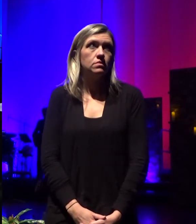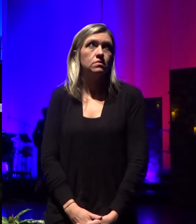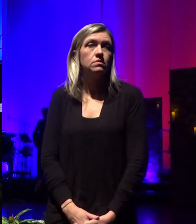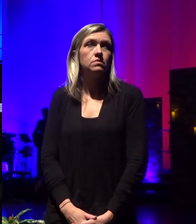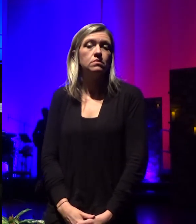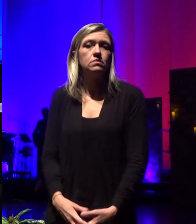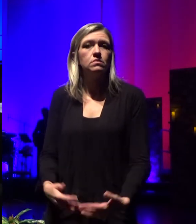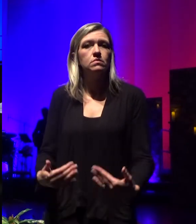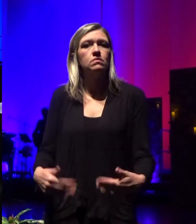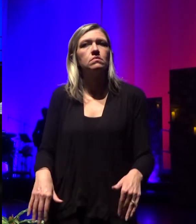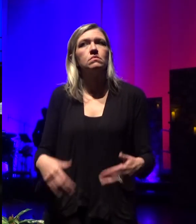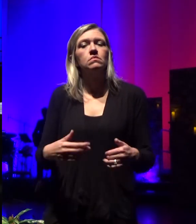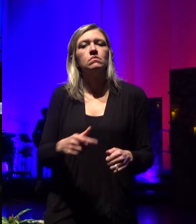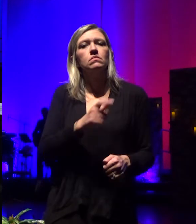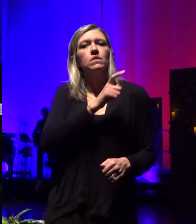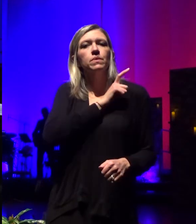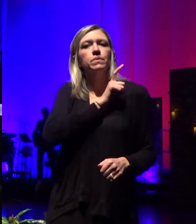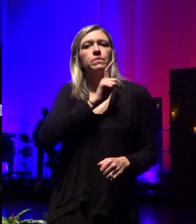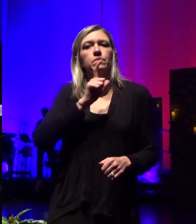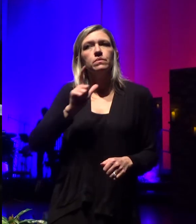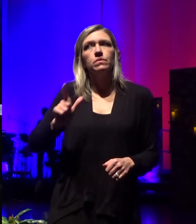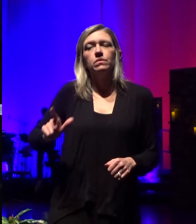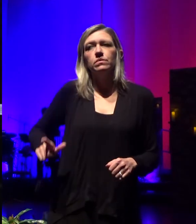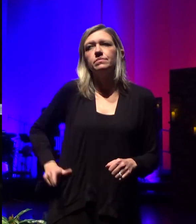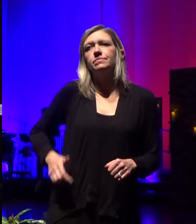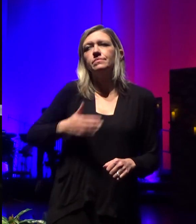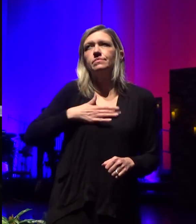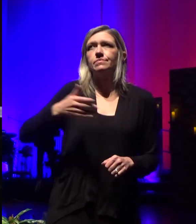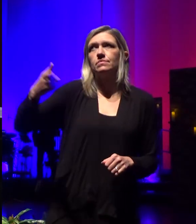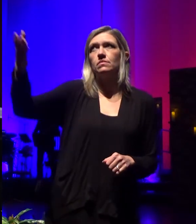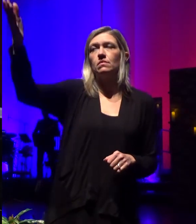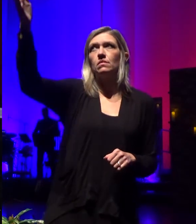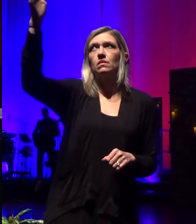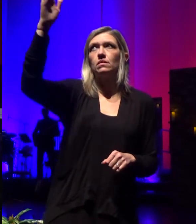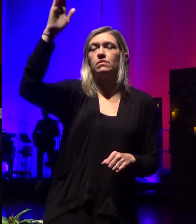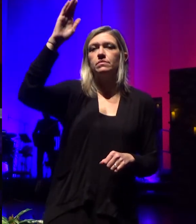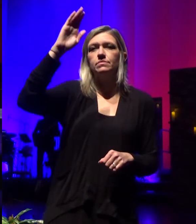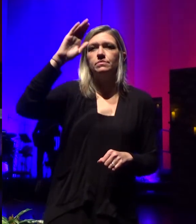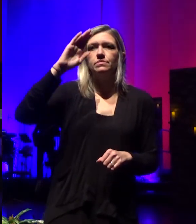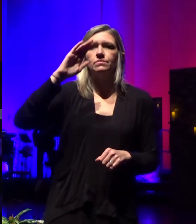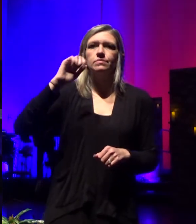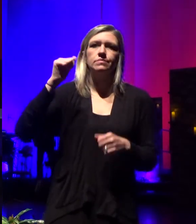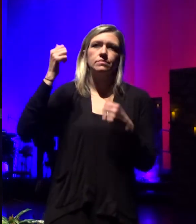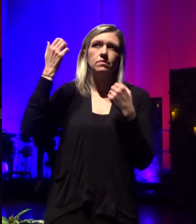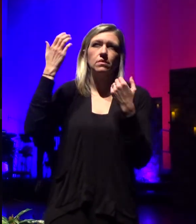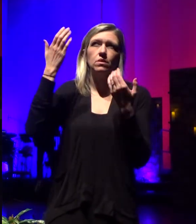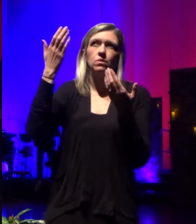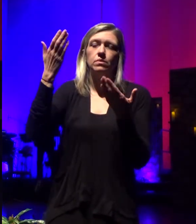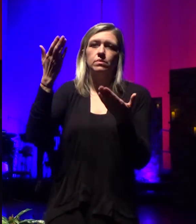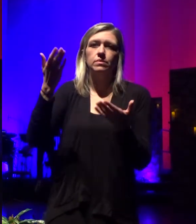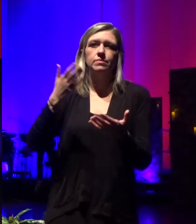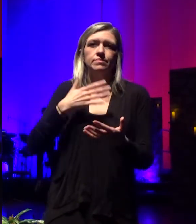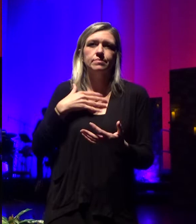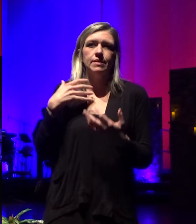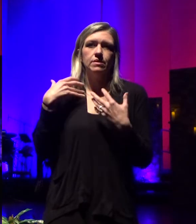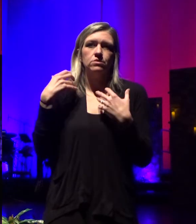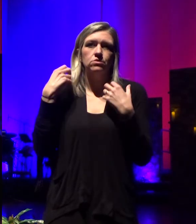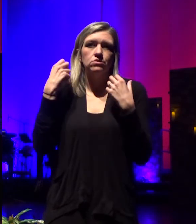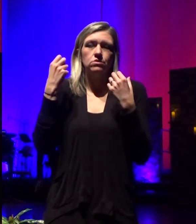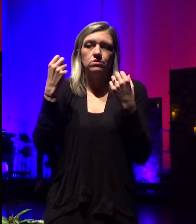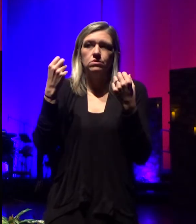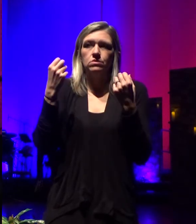Oh Lord, my God, you are my